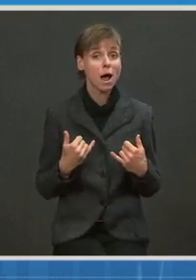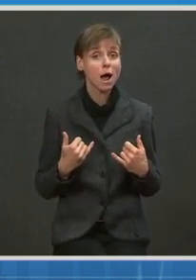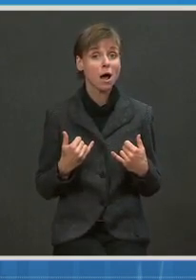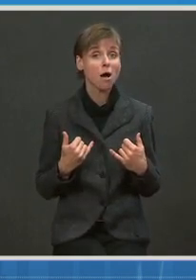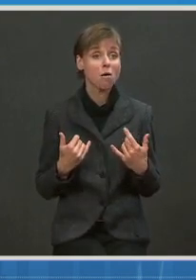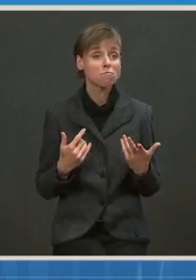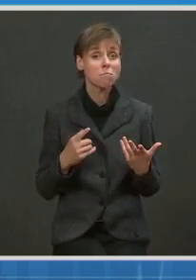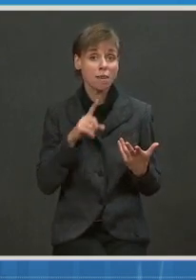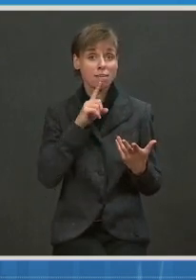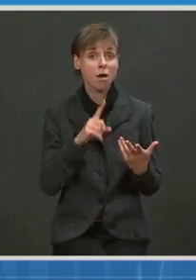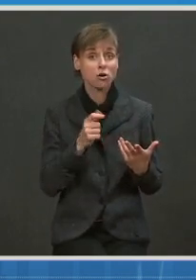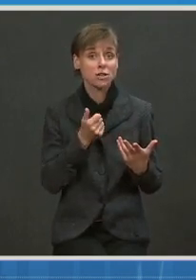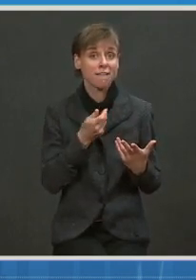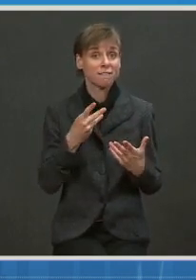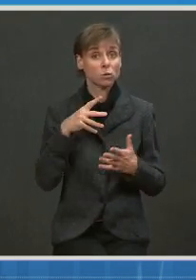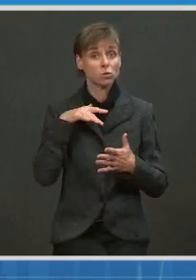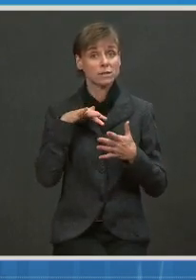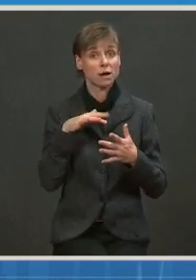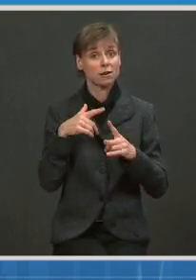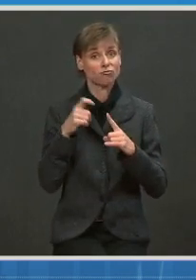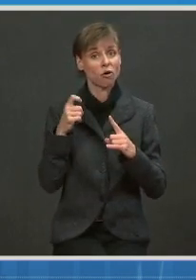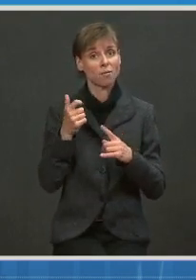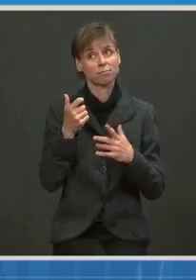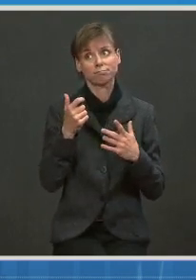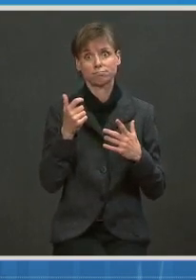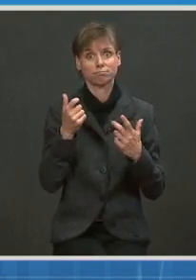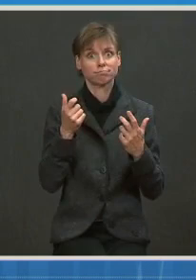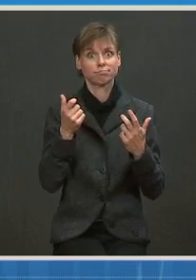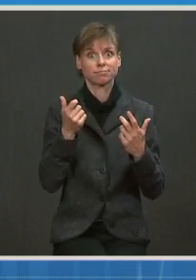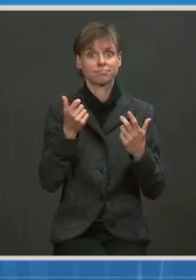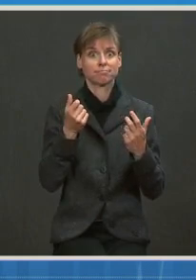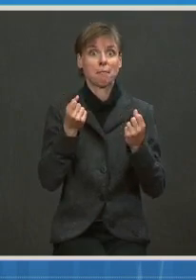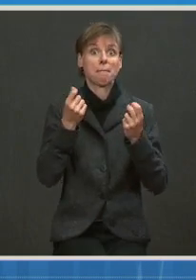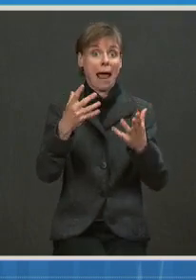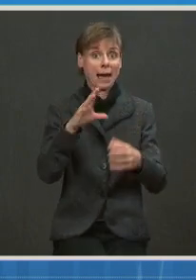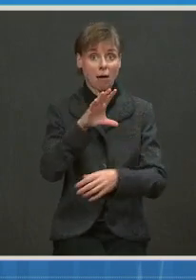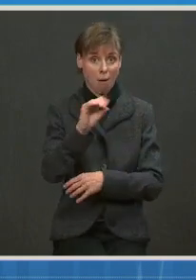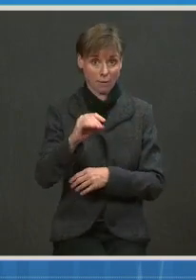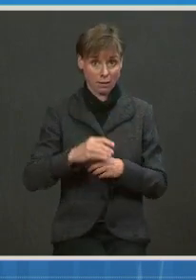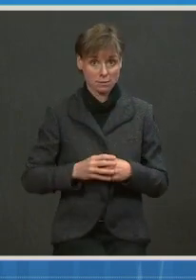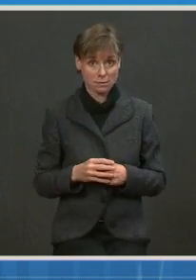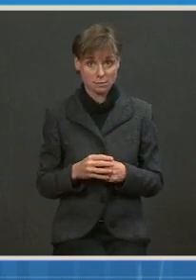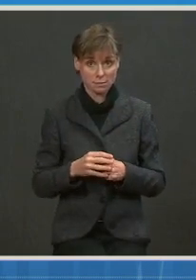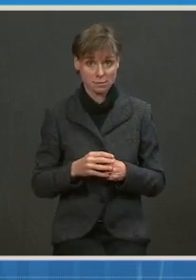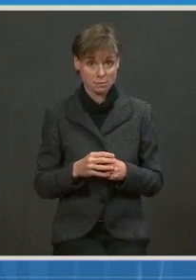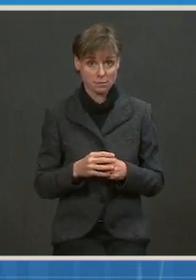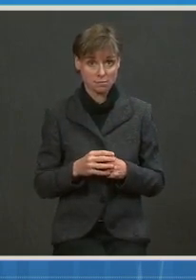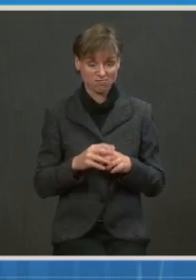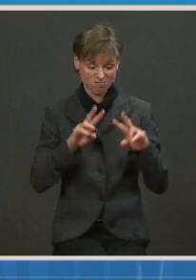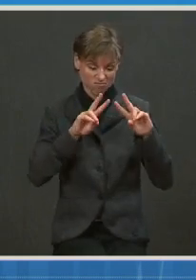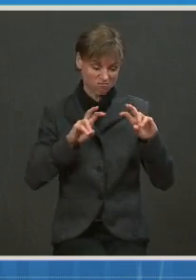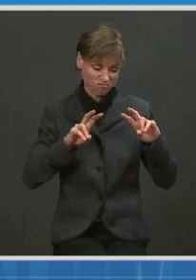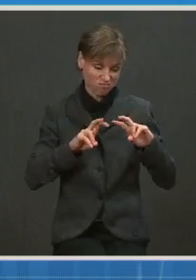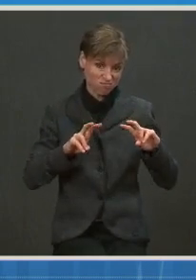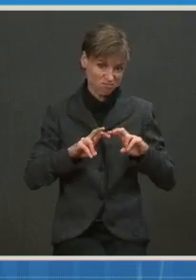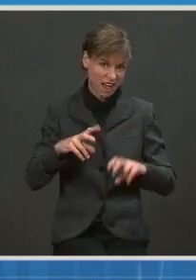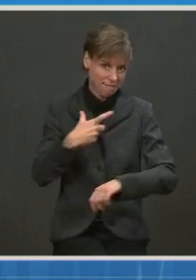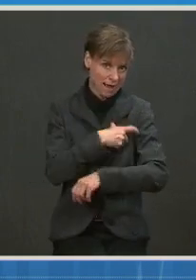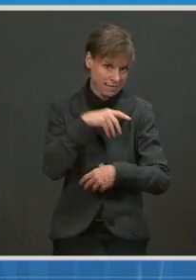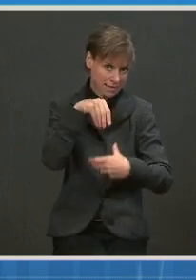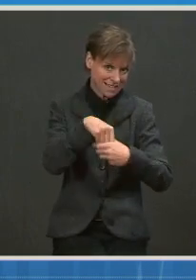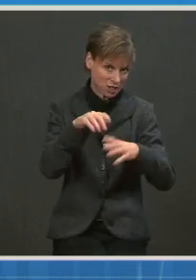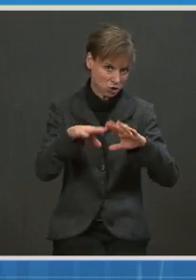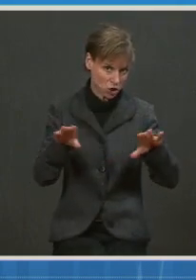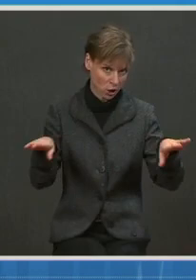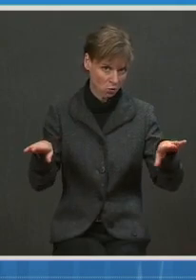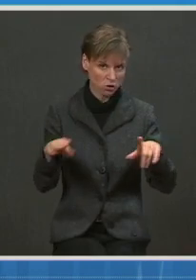of studies from multiple companies looking at vaccines in children. Just to let everybody know